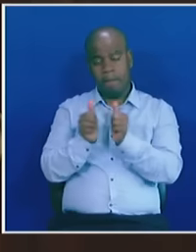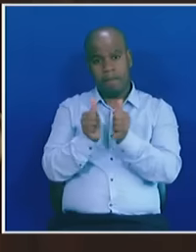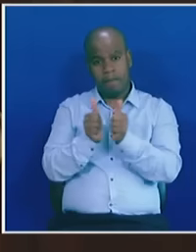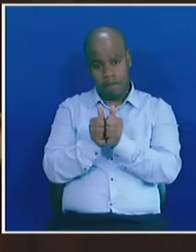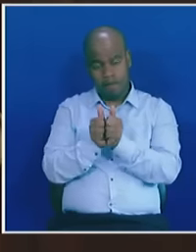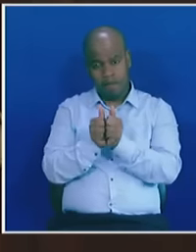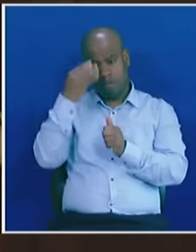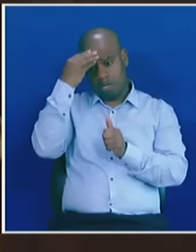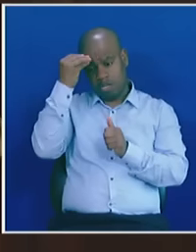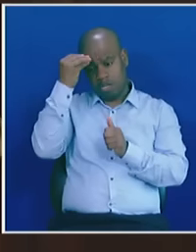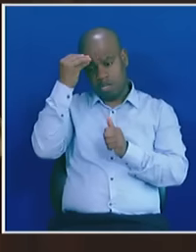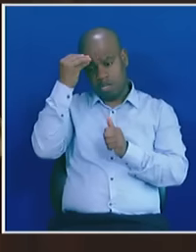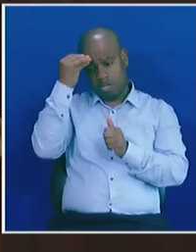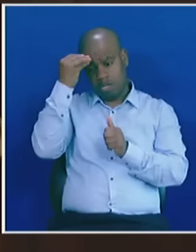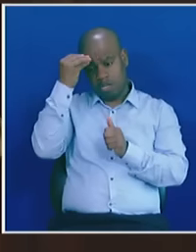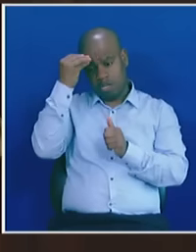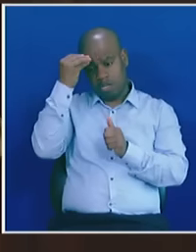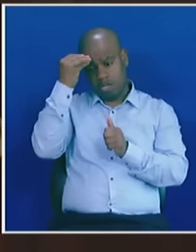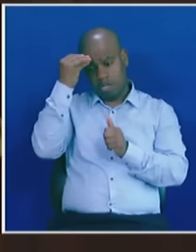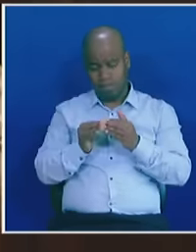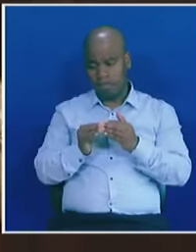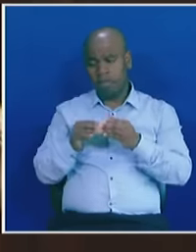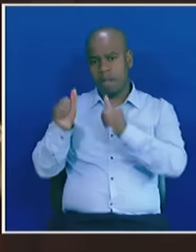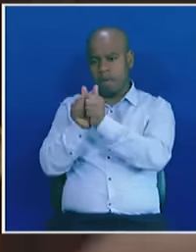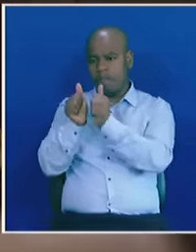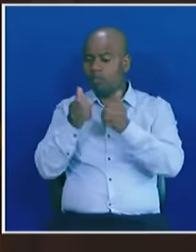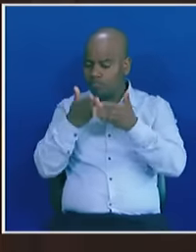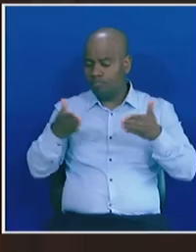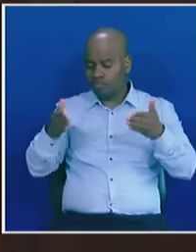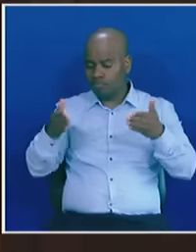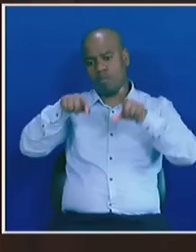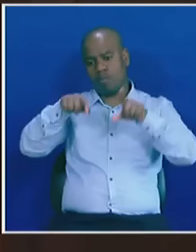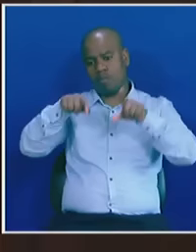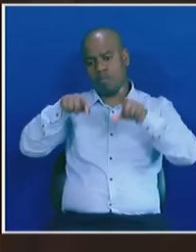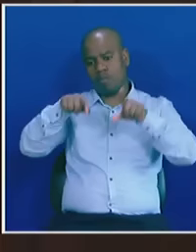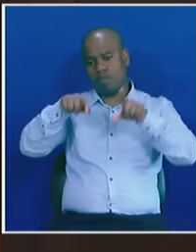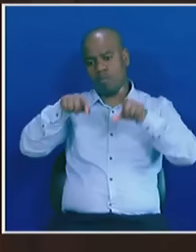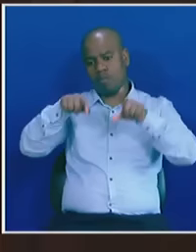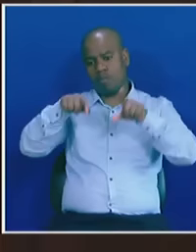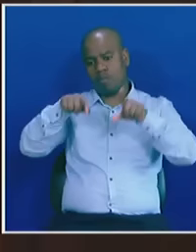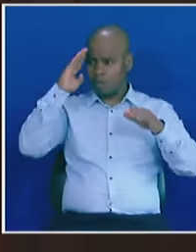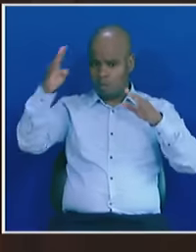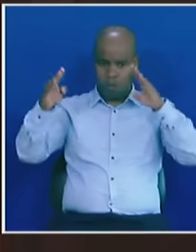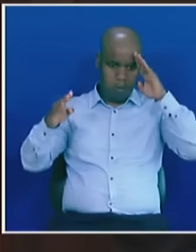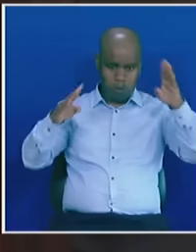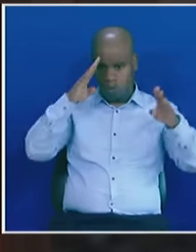honorable members, distinguished guests, fellow South Africans, I greet you all.